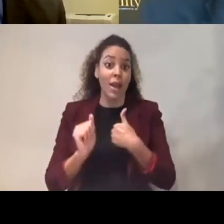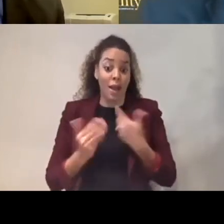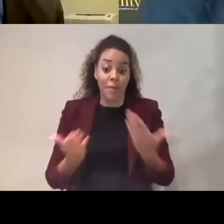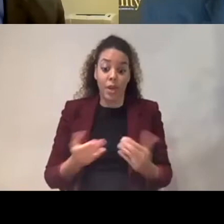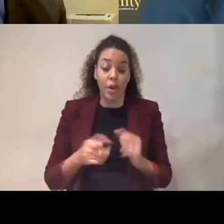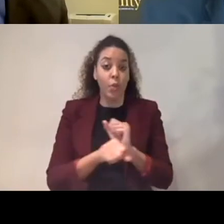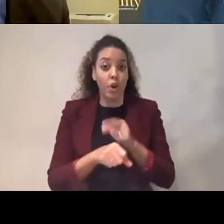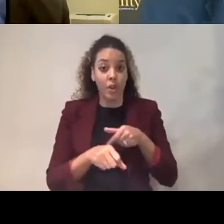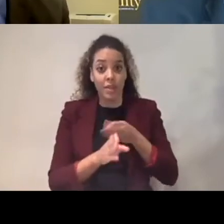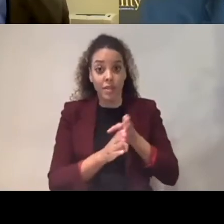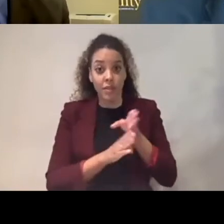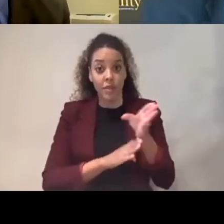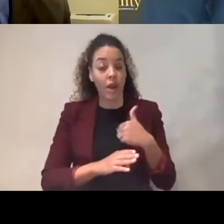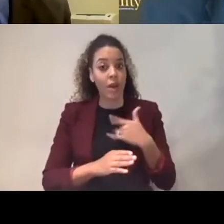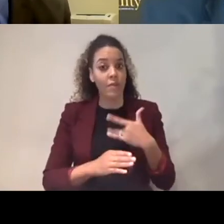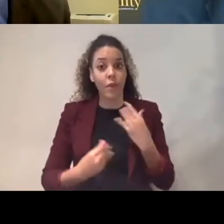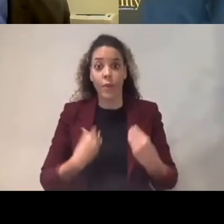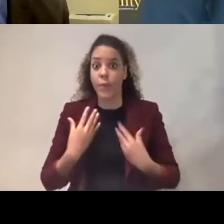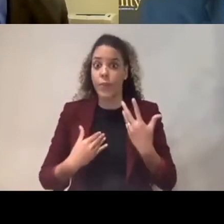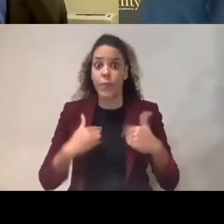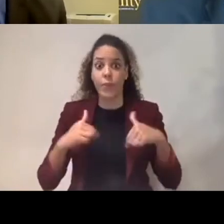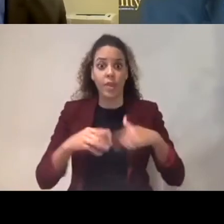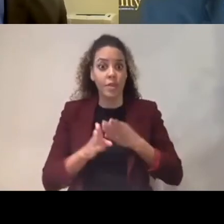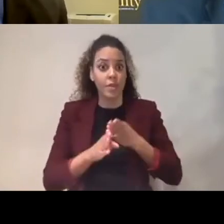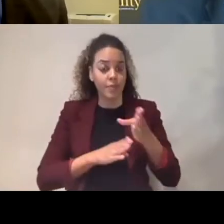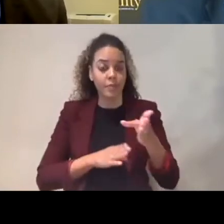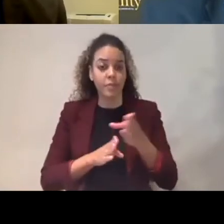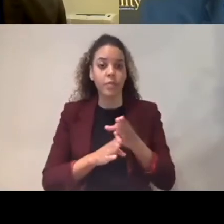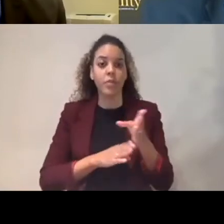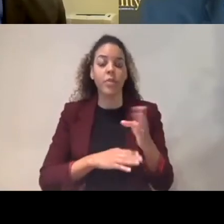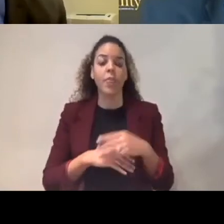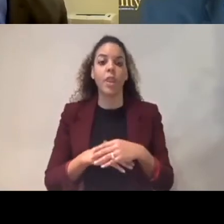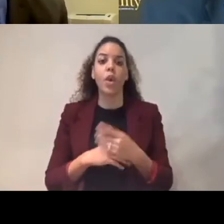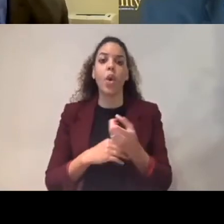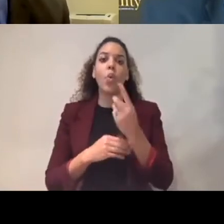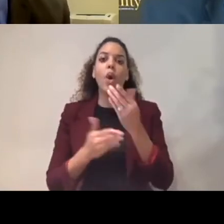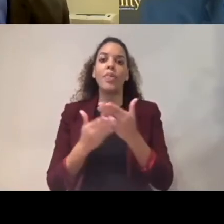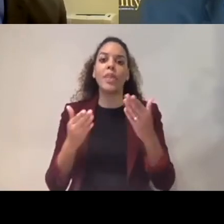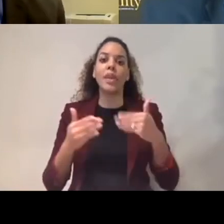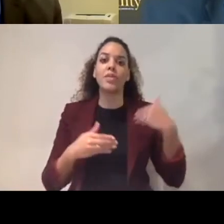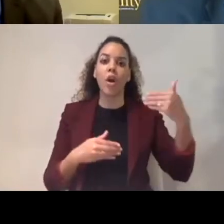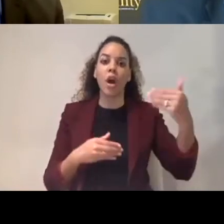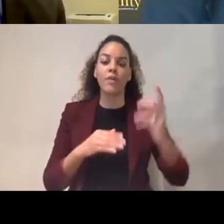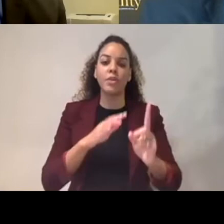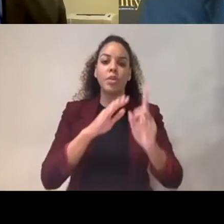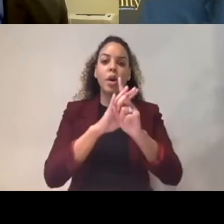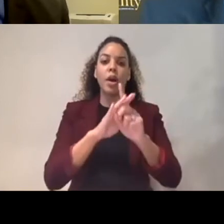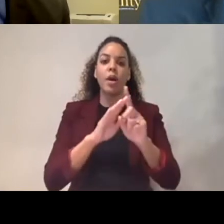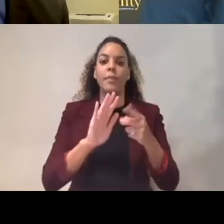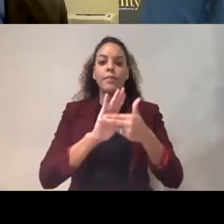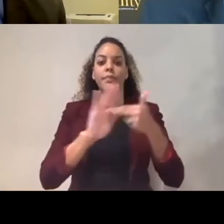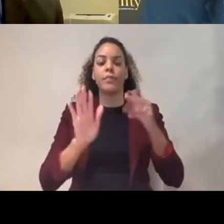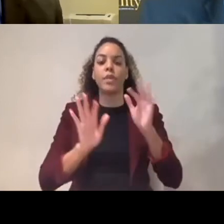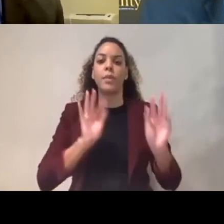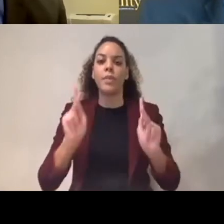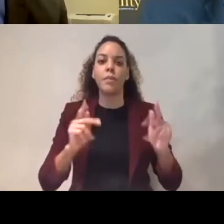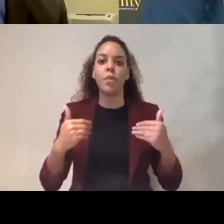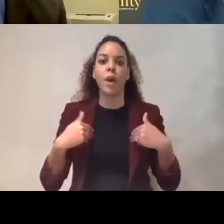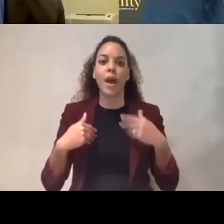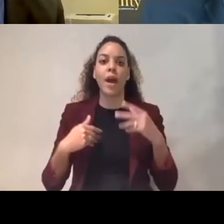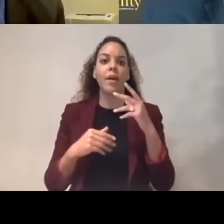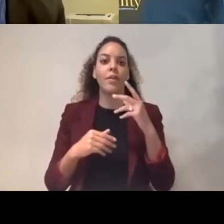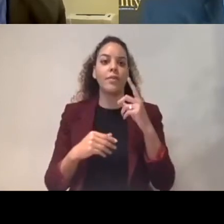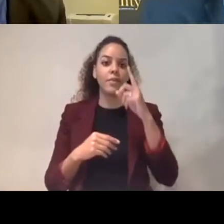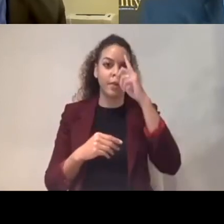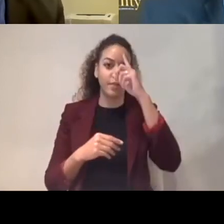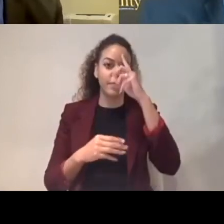these issues. But one of the things that's often said about, for example, individuals with autism or individuals with disabilities generally is that,